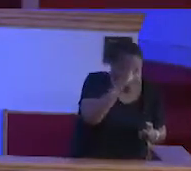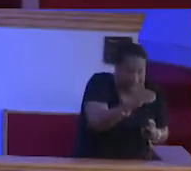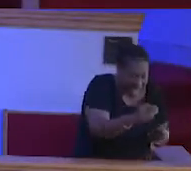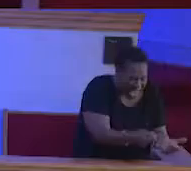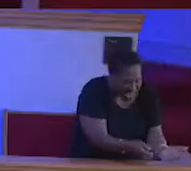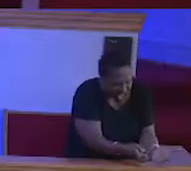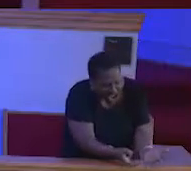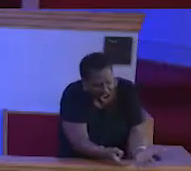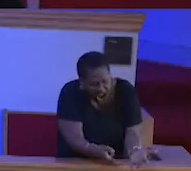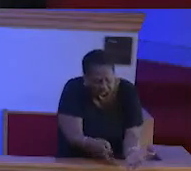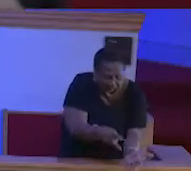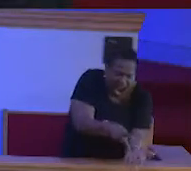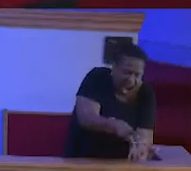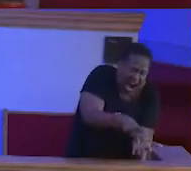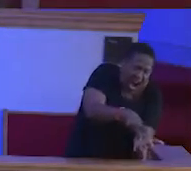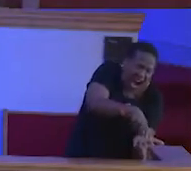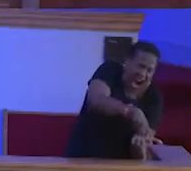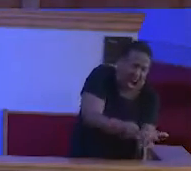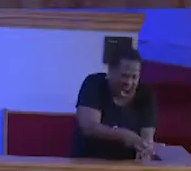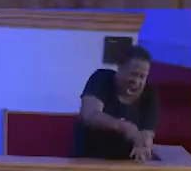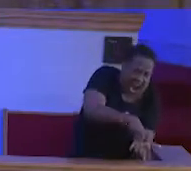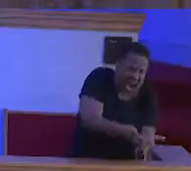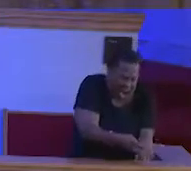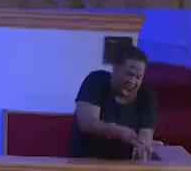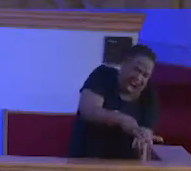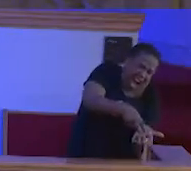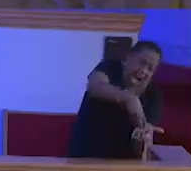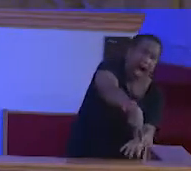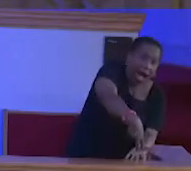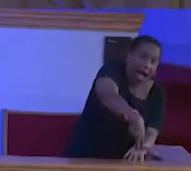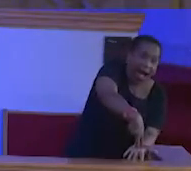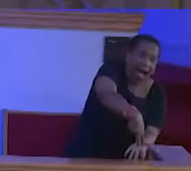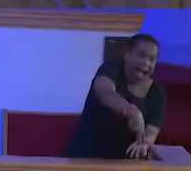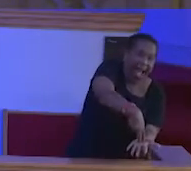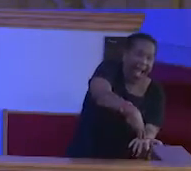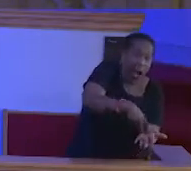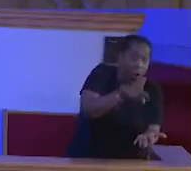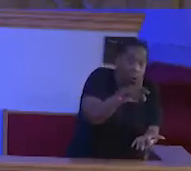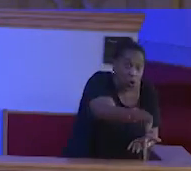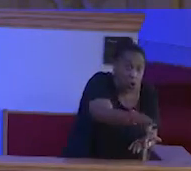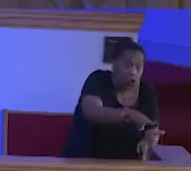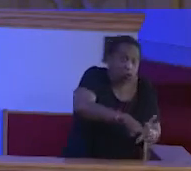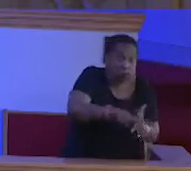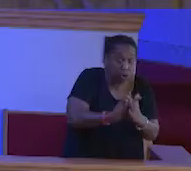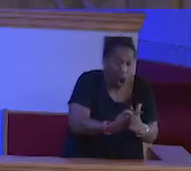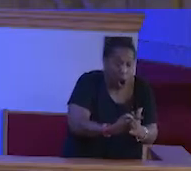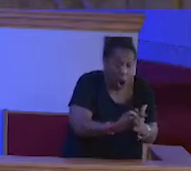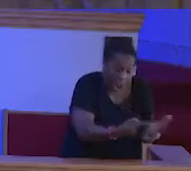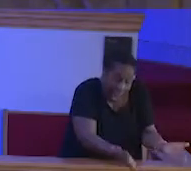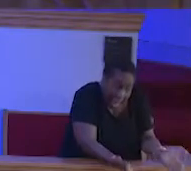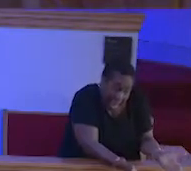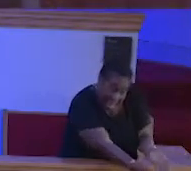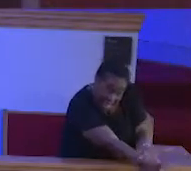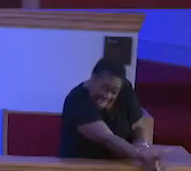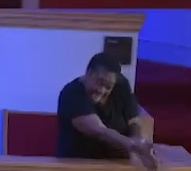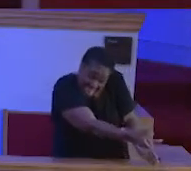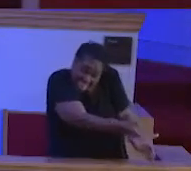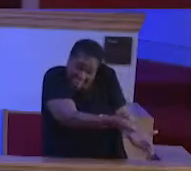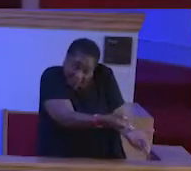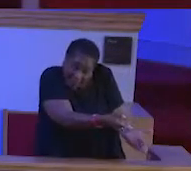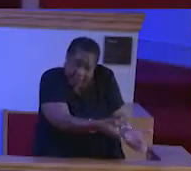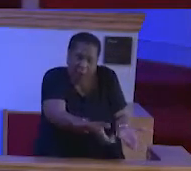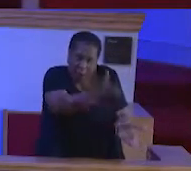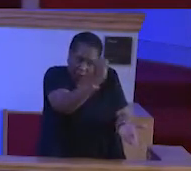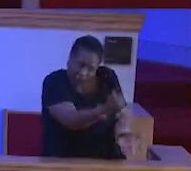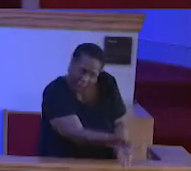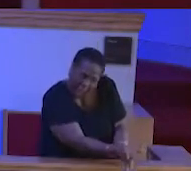his feet were strengthened. In other words, when you start lifting, God starts